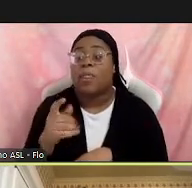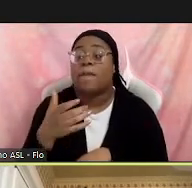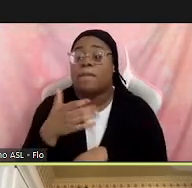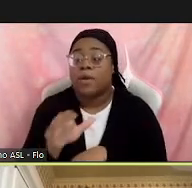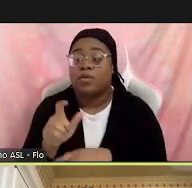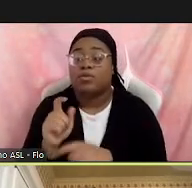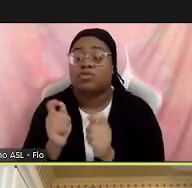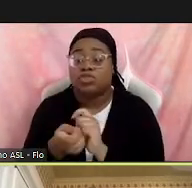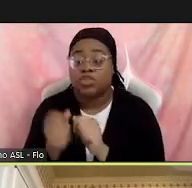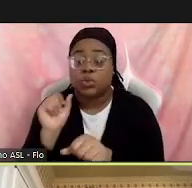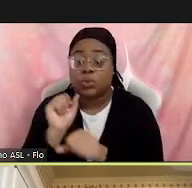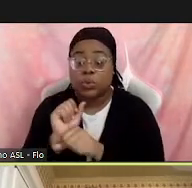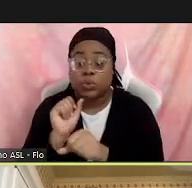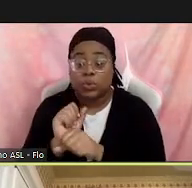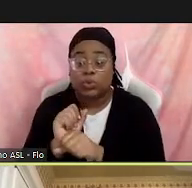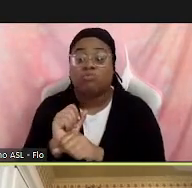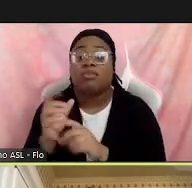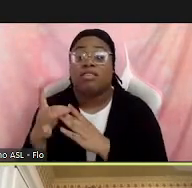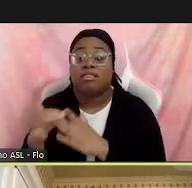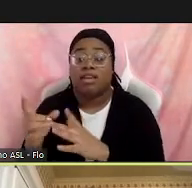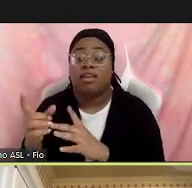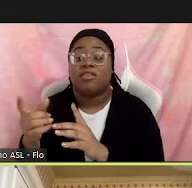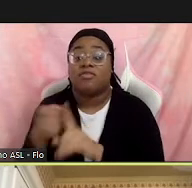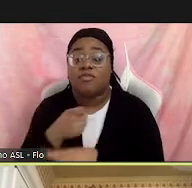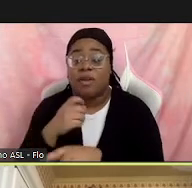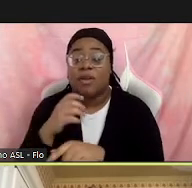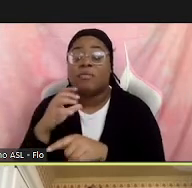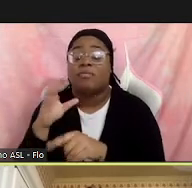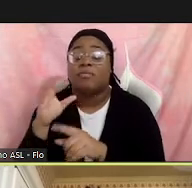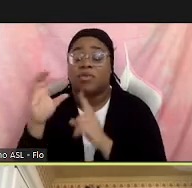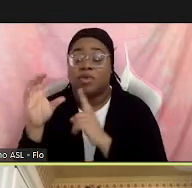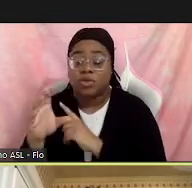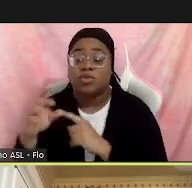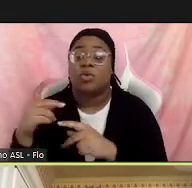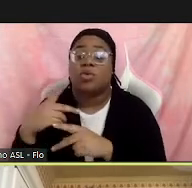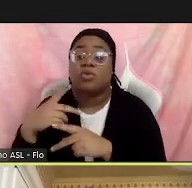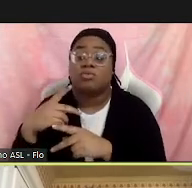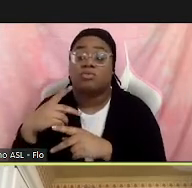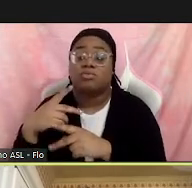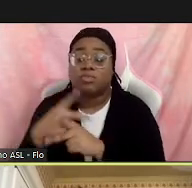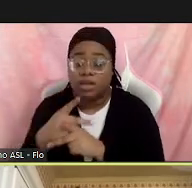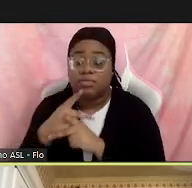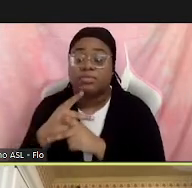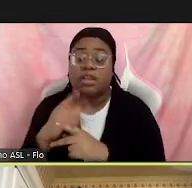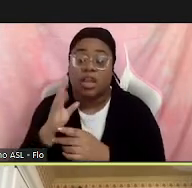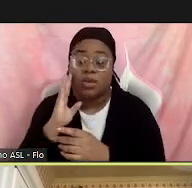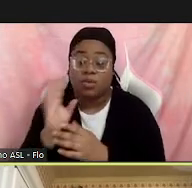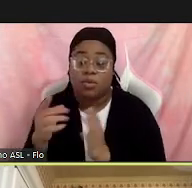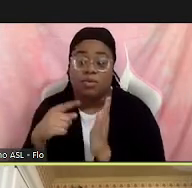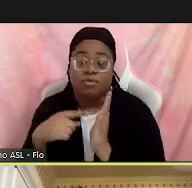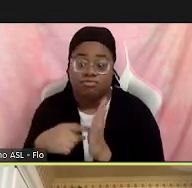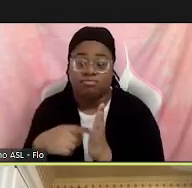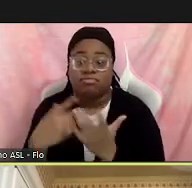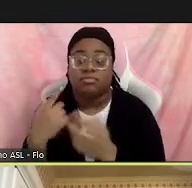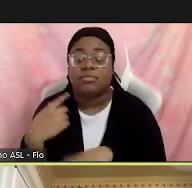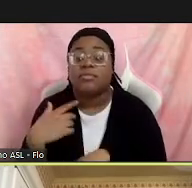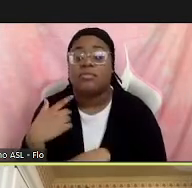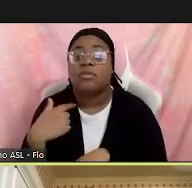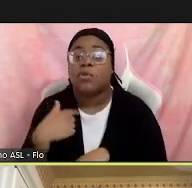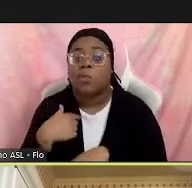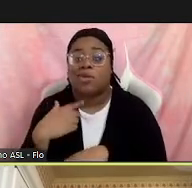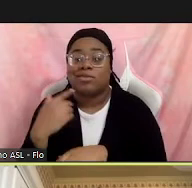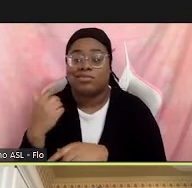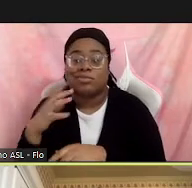bearers. And we'll invite special guests from the Art.Coop community. And we're co-producing the podcast with Meerkat